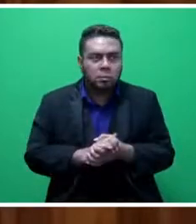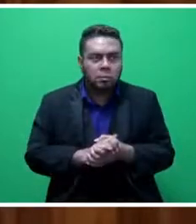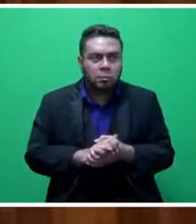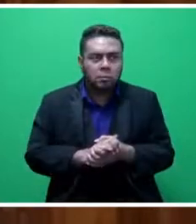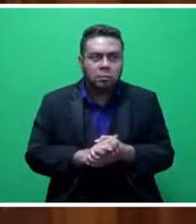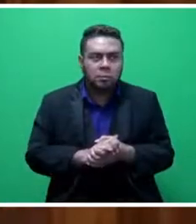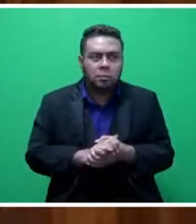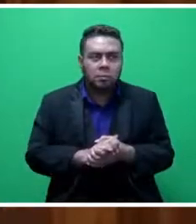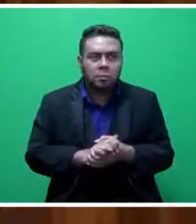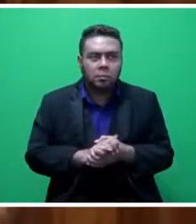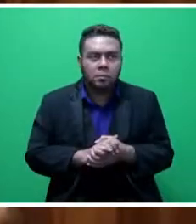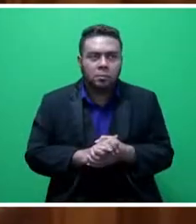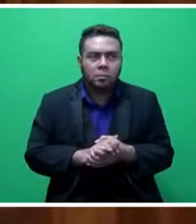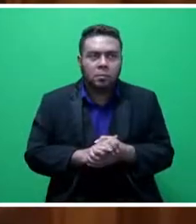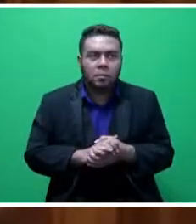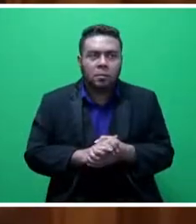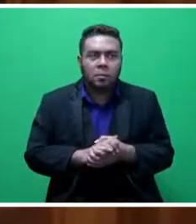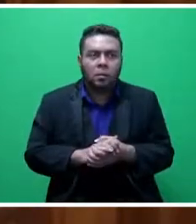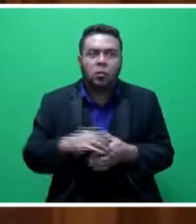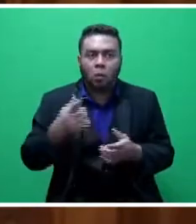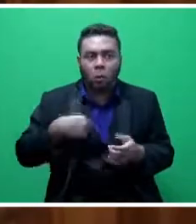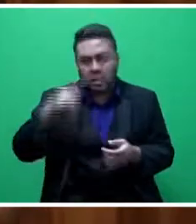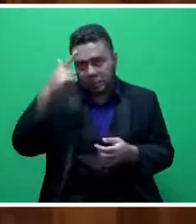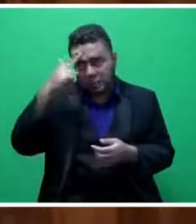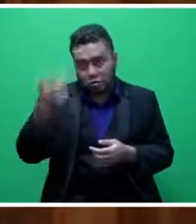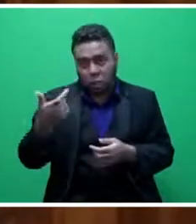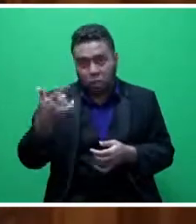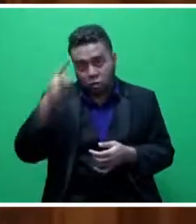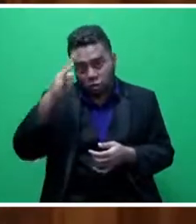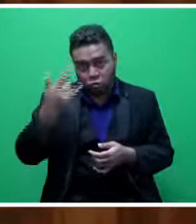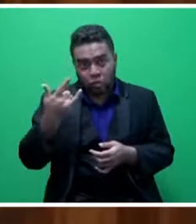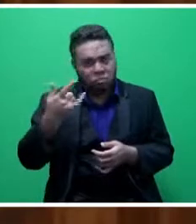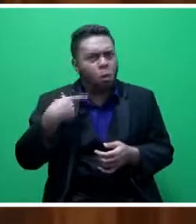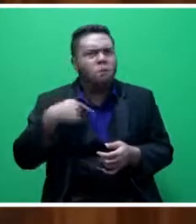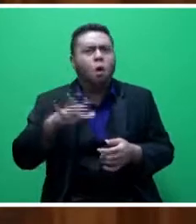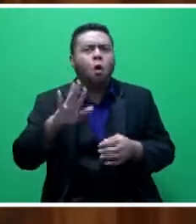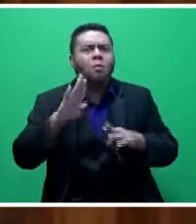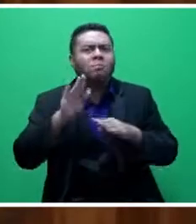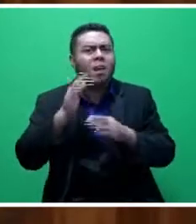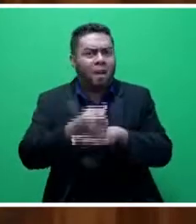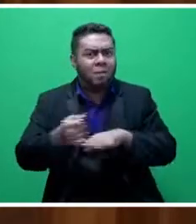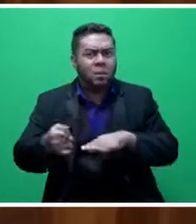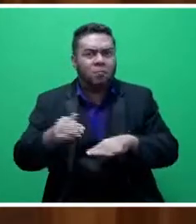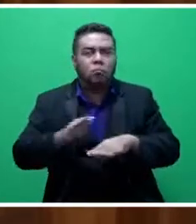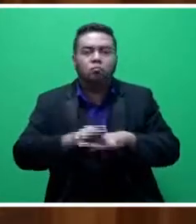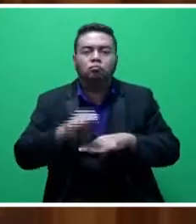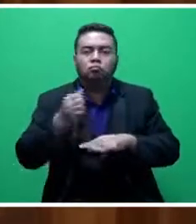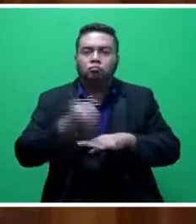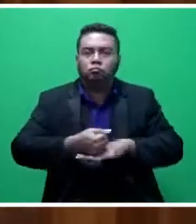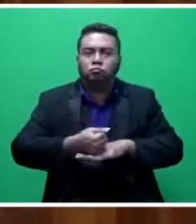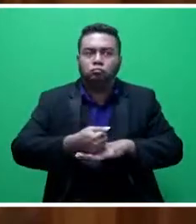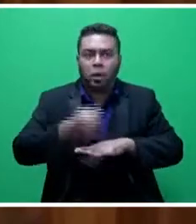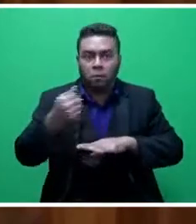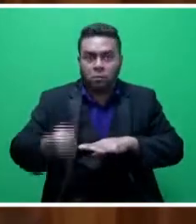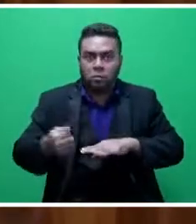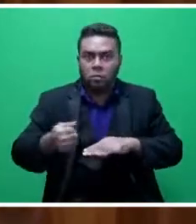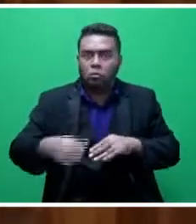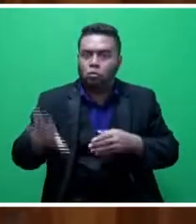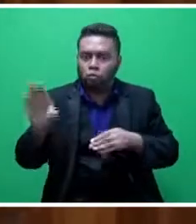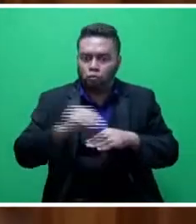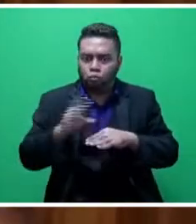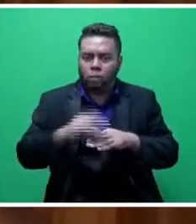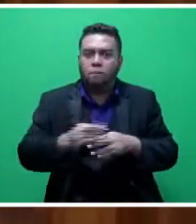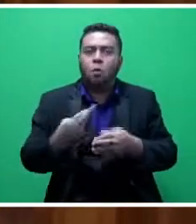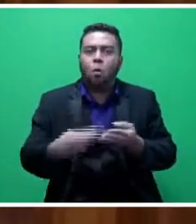so that would be the suggestion for future reference to generate revenue, for